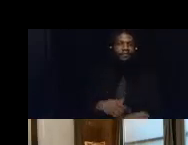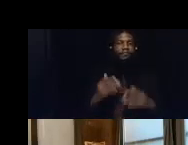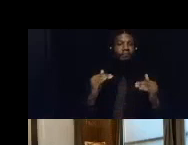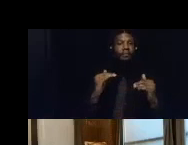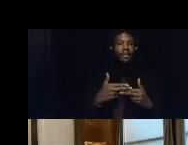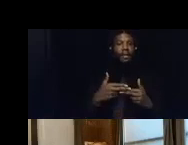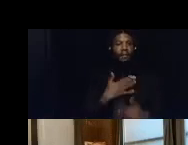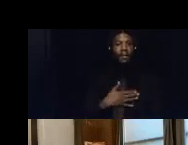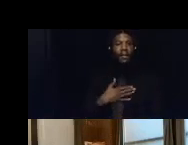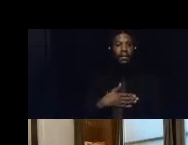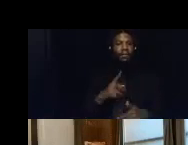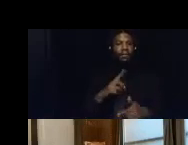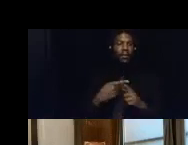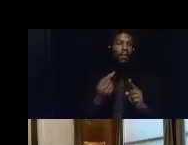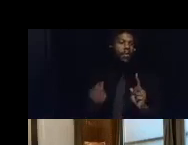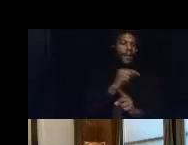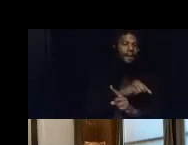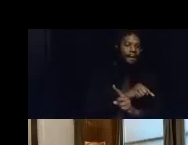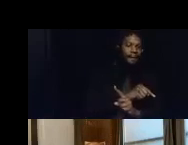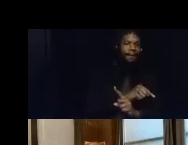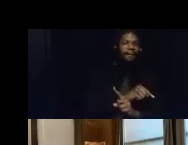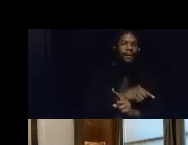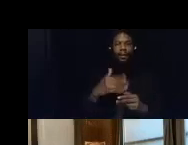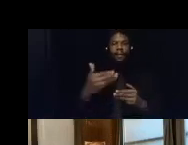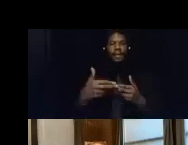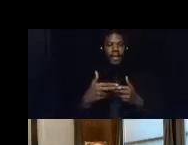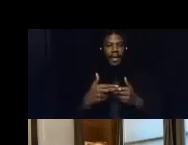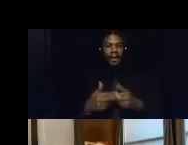slide, and we'll go back for a moment. Next slide.